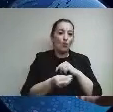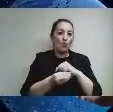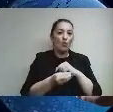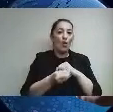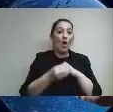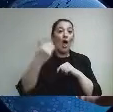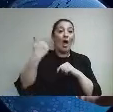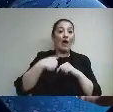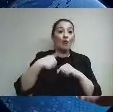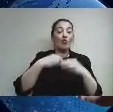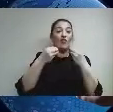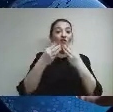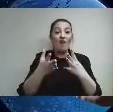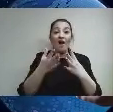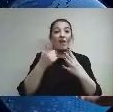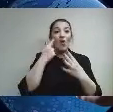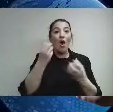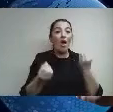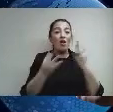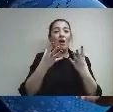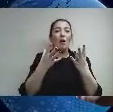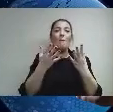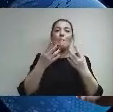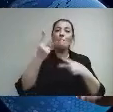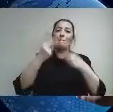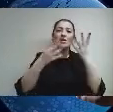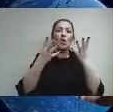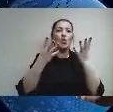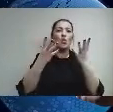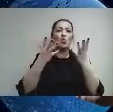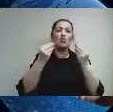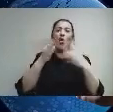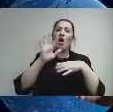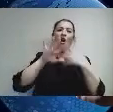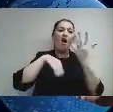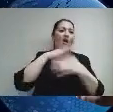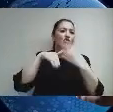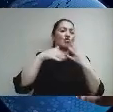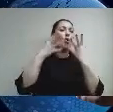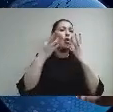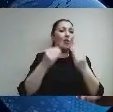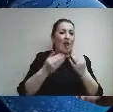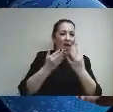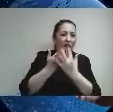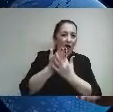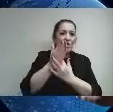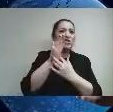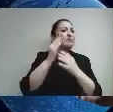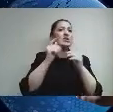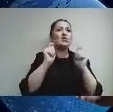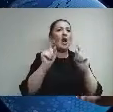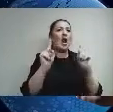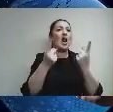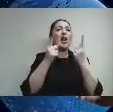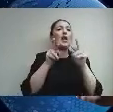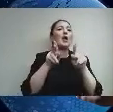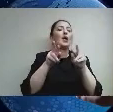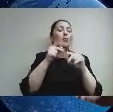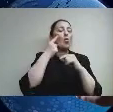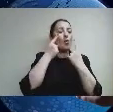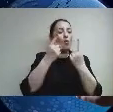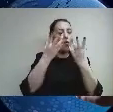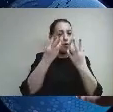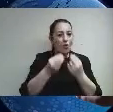resources have difficulty of access sometimes. The social enterprise does not have a single interlocutor at the